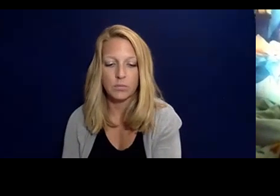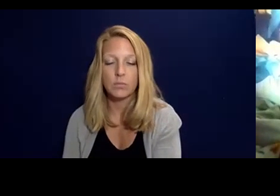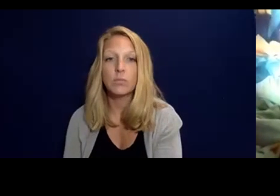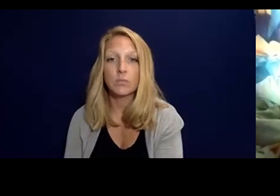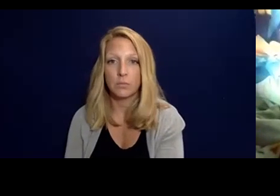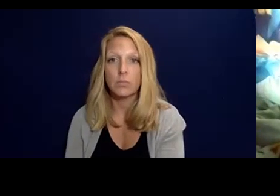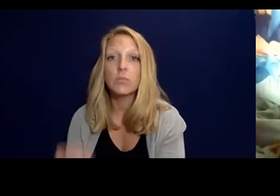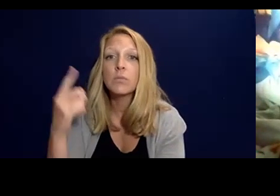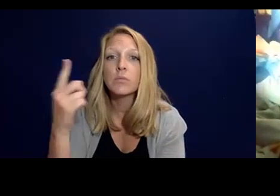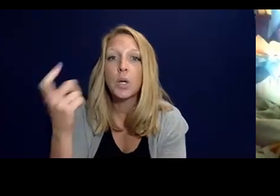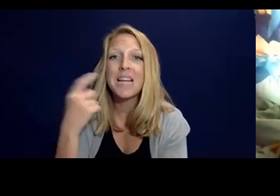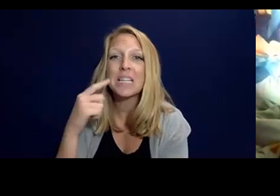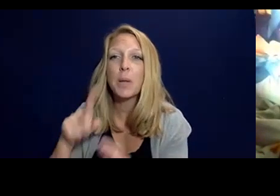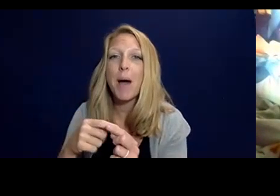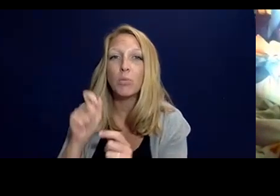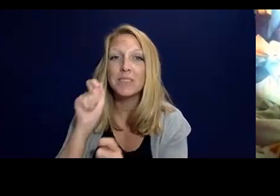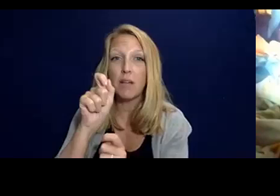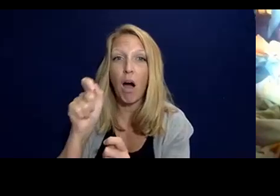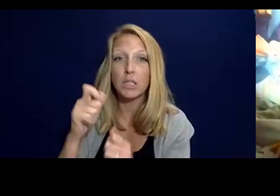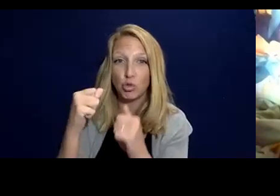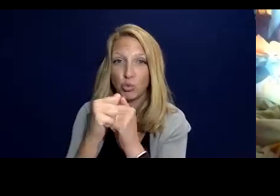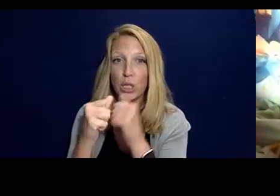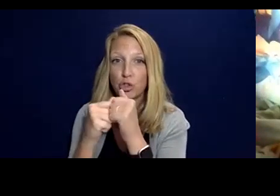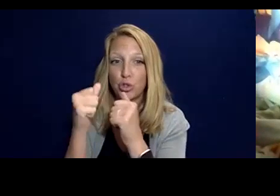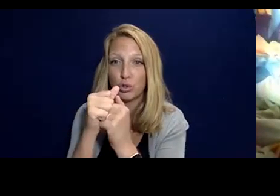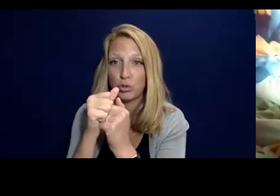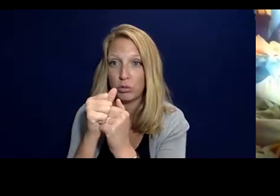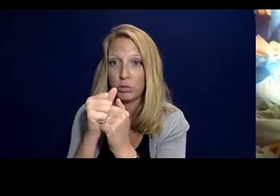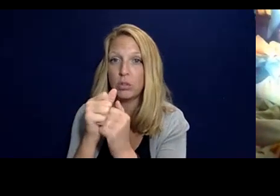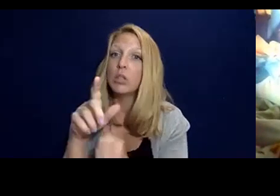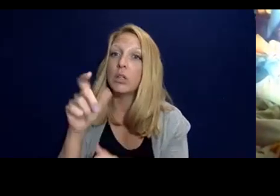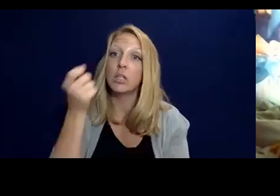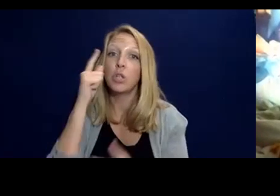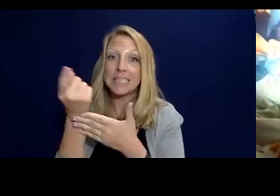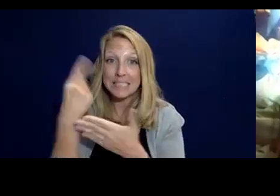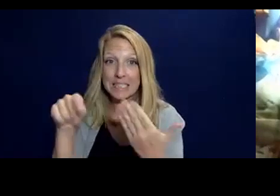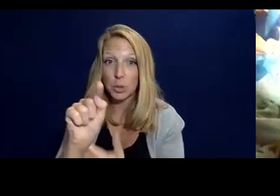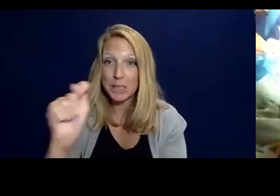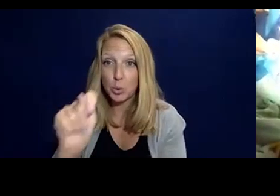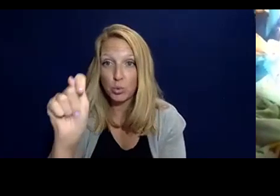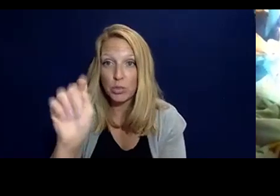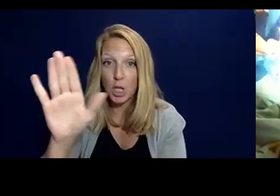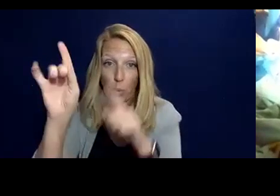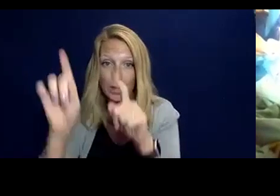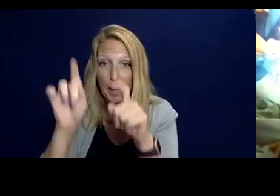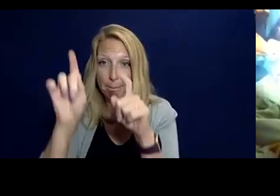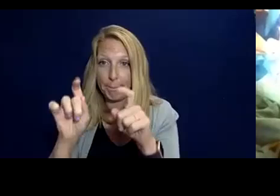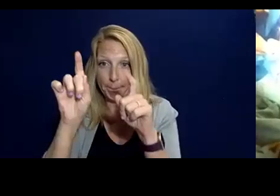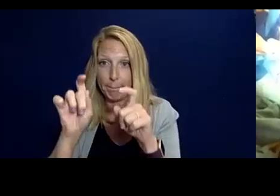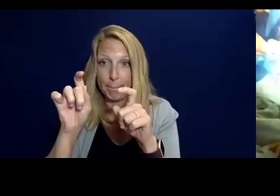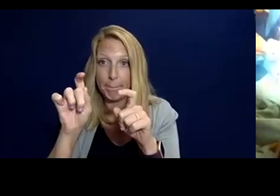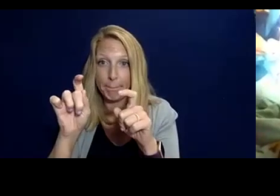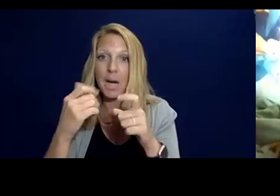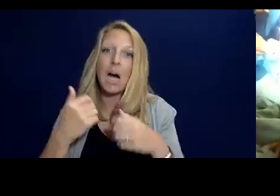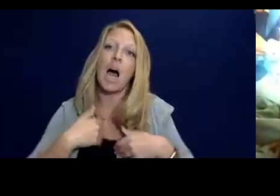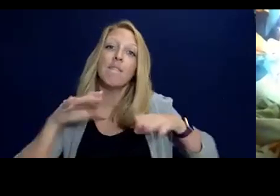structures. Well, point number 1, you have next Tuesday, the next exam. I got it open from